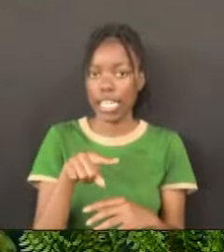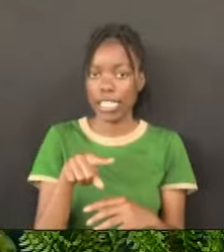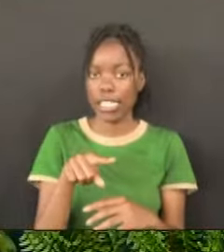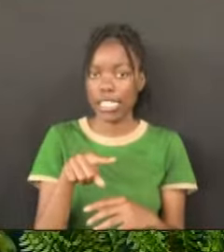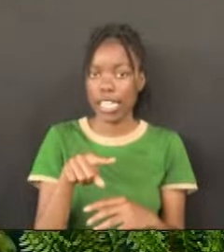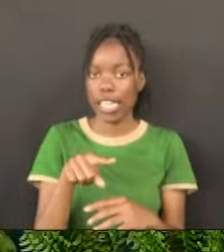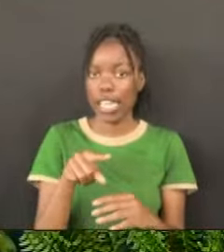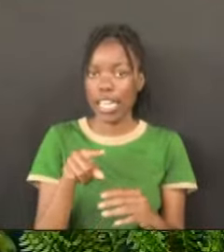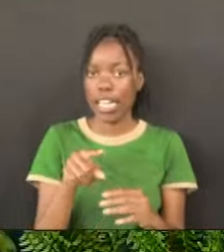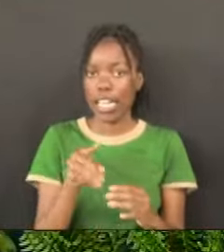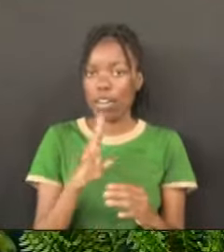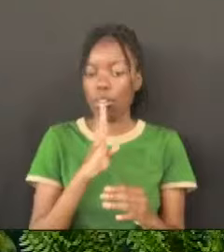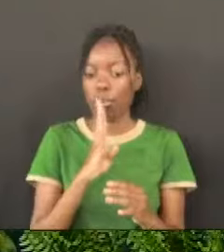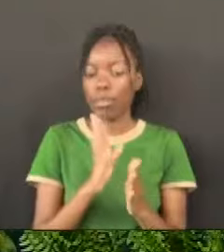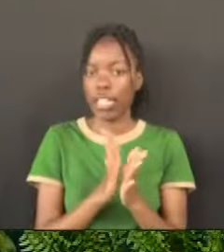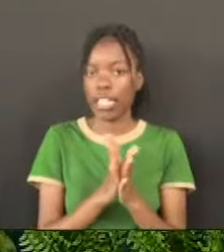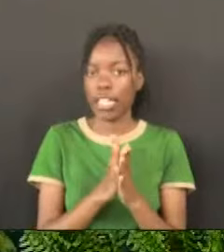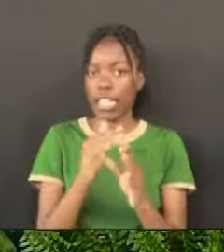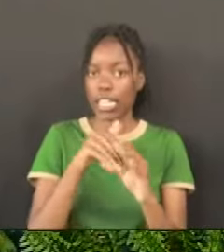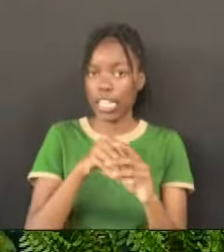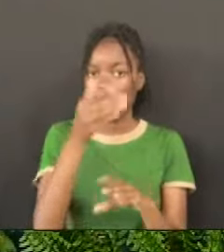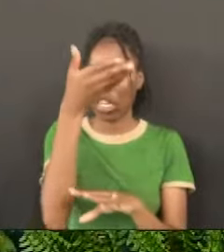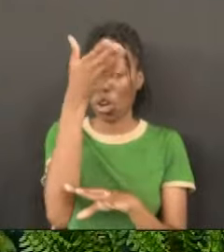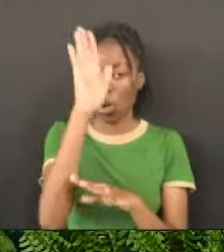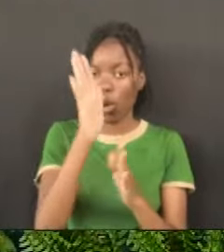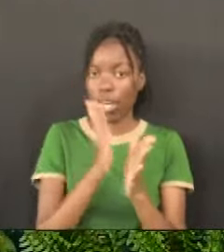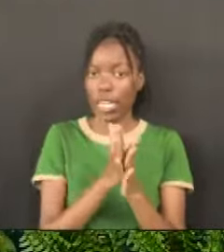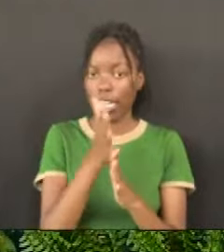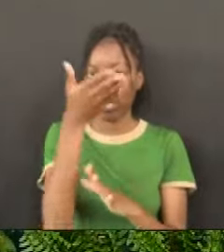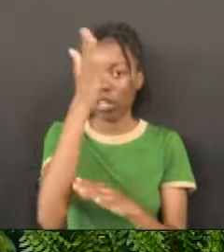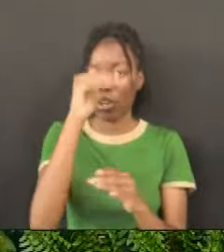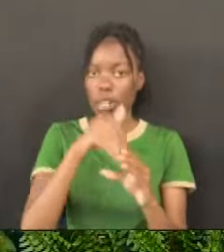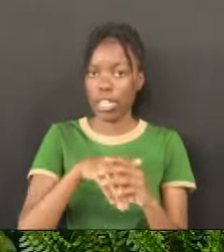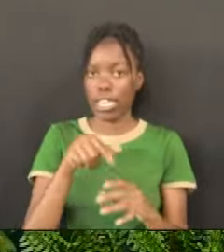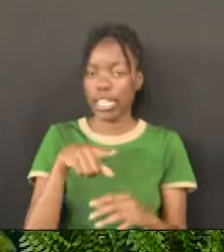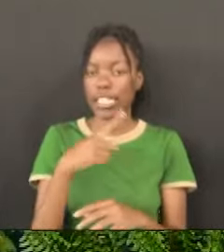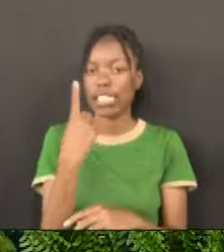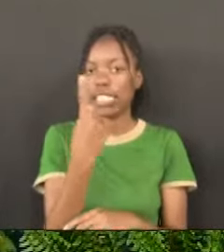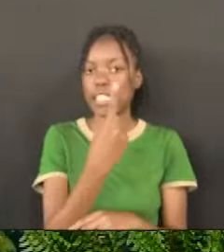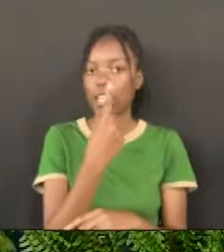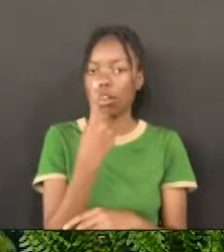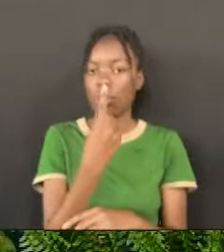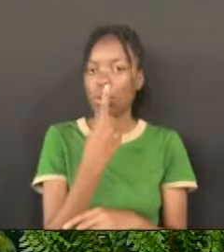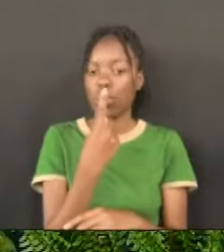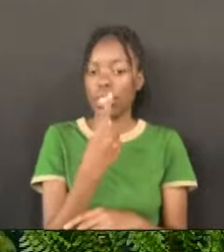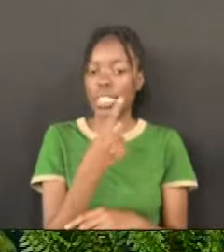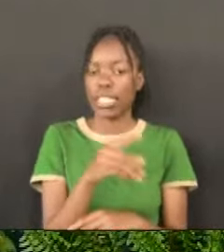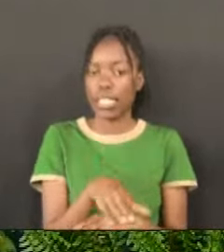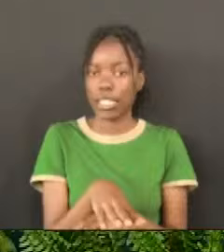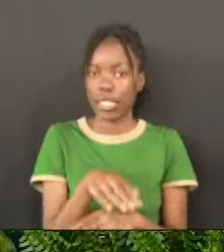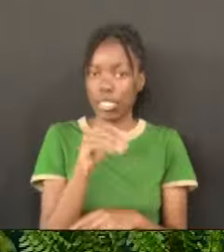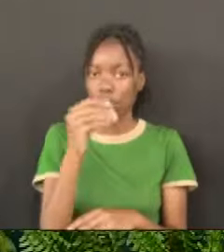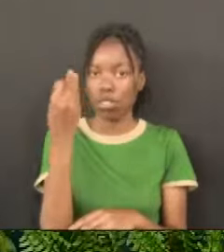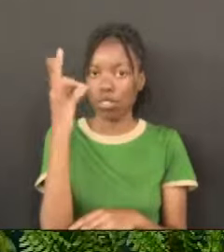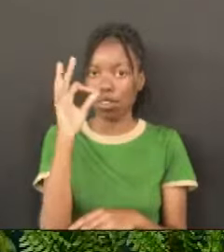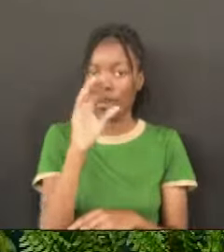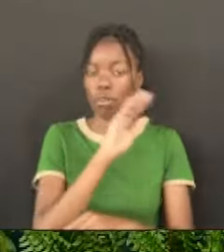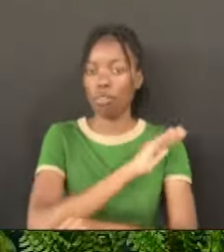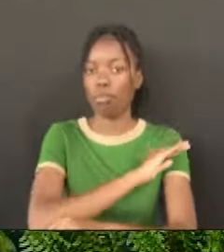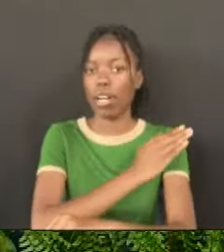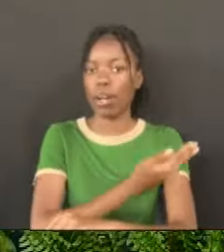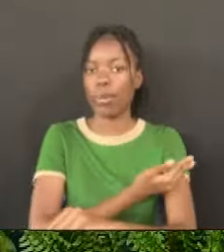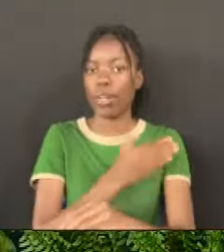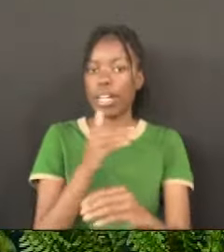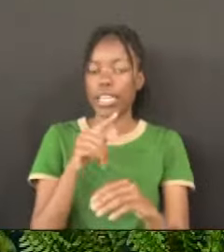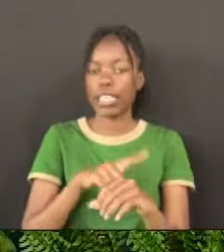and God in us, is the only source of power in times of